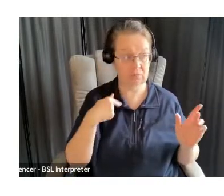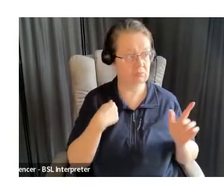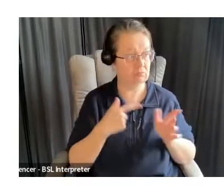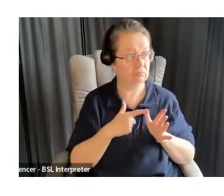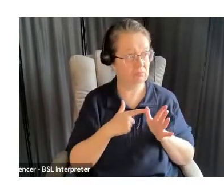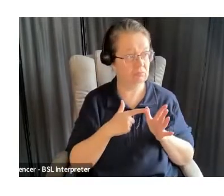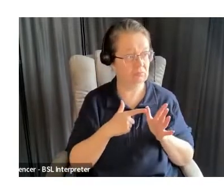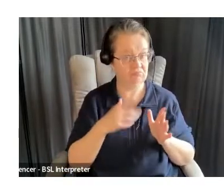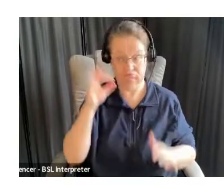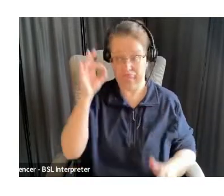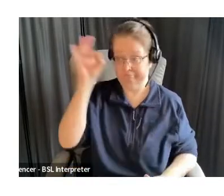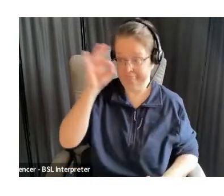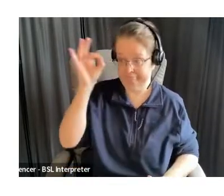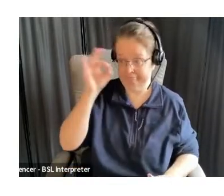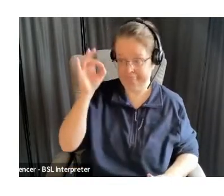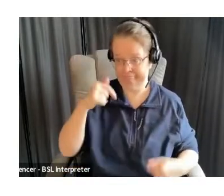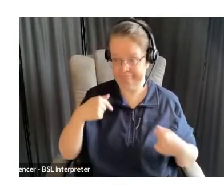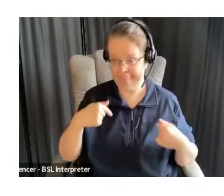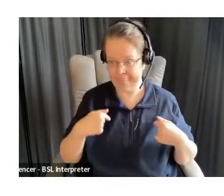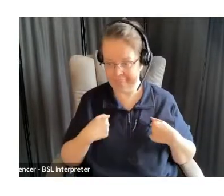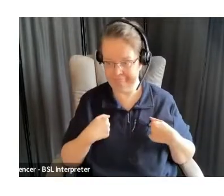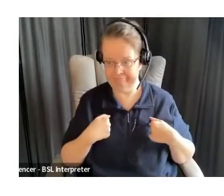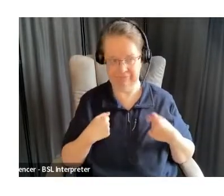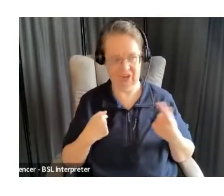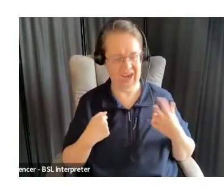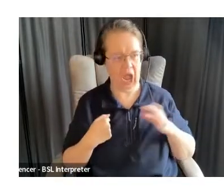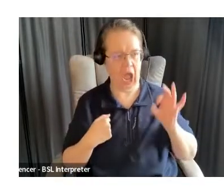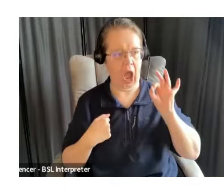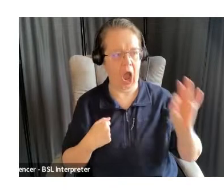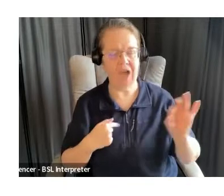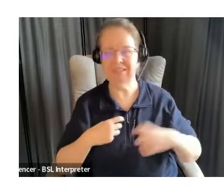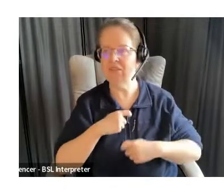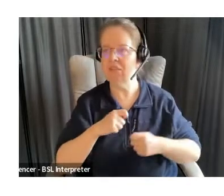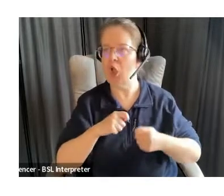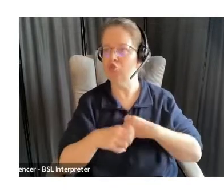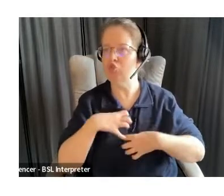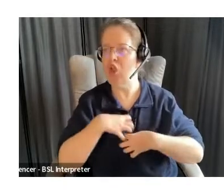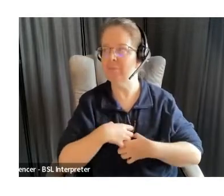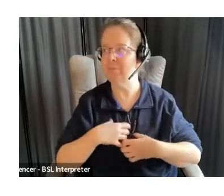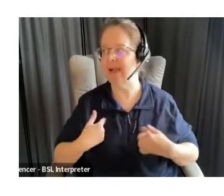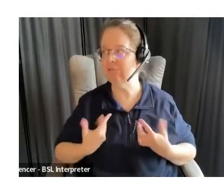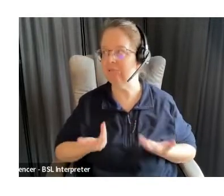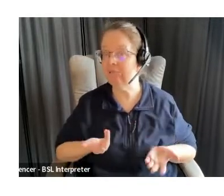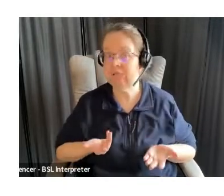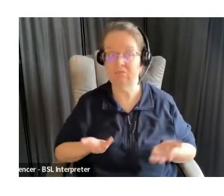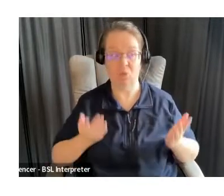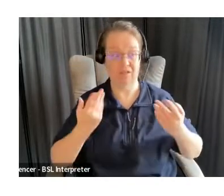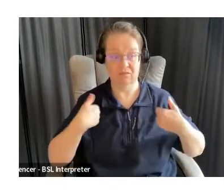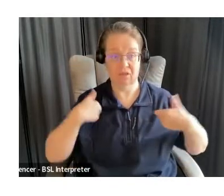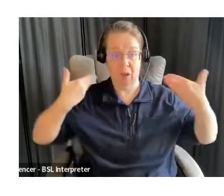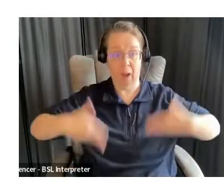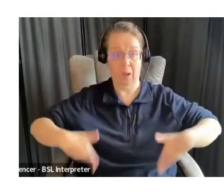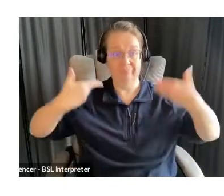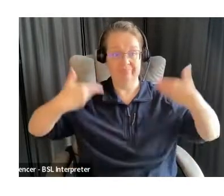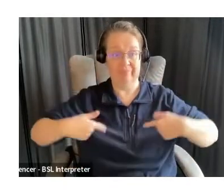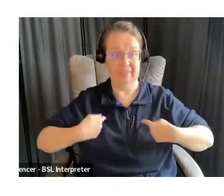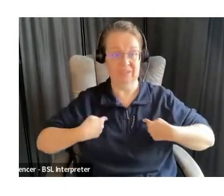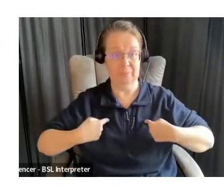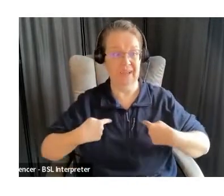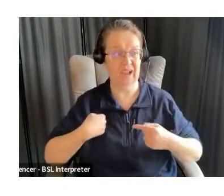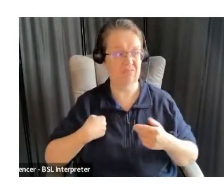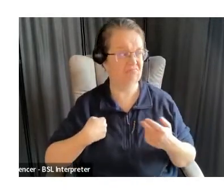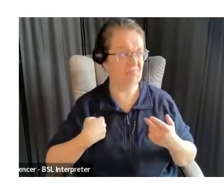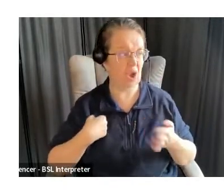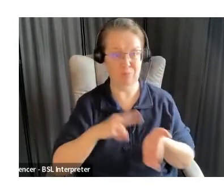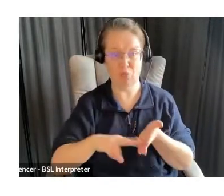idea, no clue what I actually could be asking for, because I thought, well, this is me, I'm normal. I've had this condition